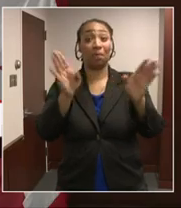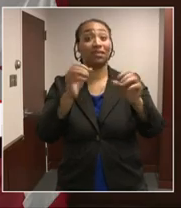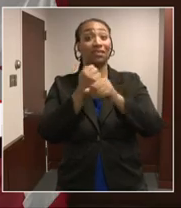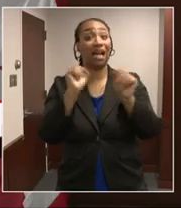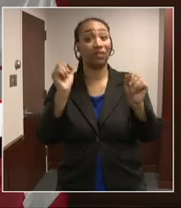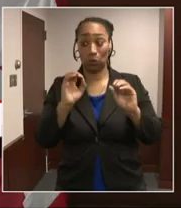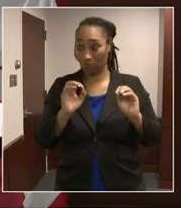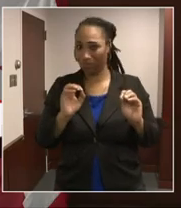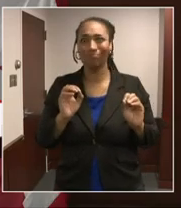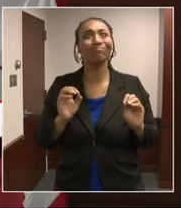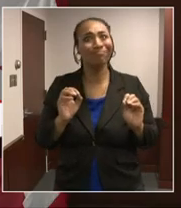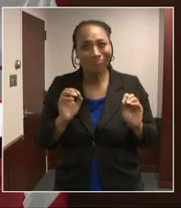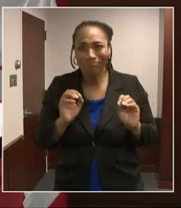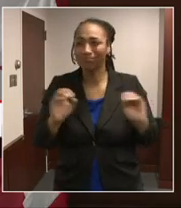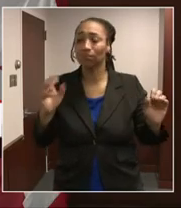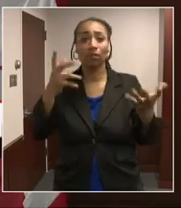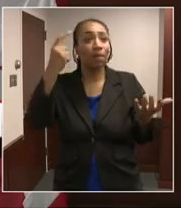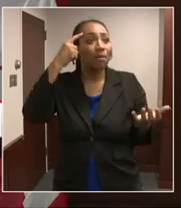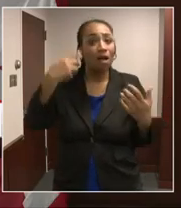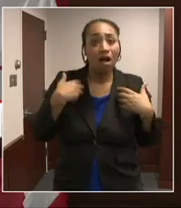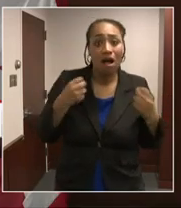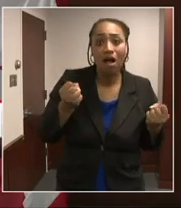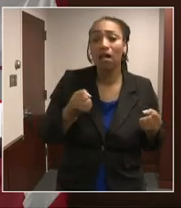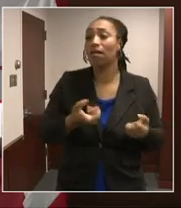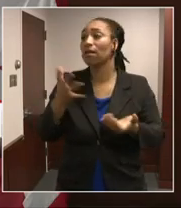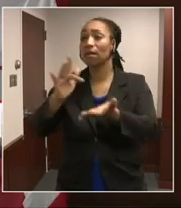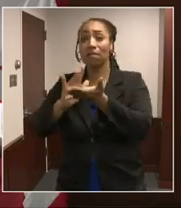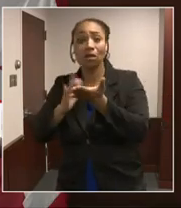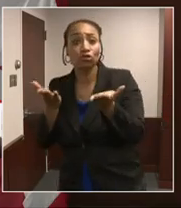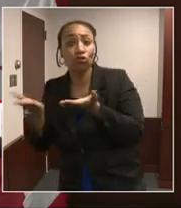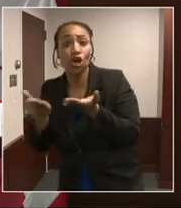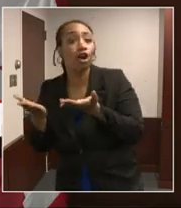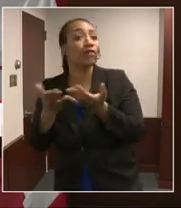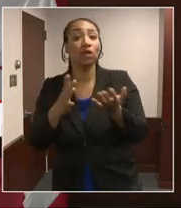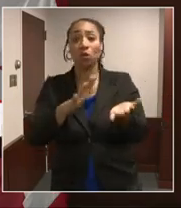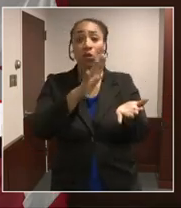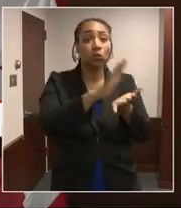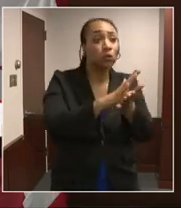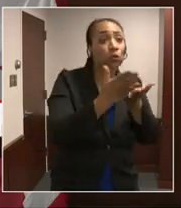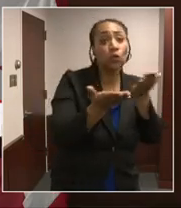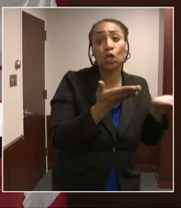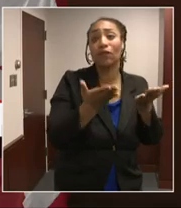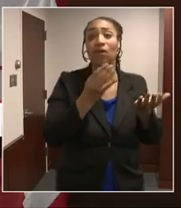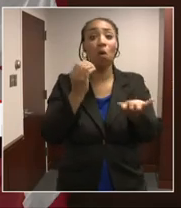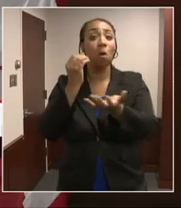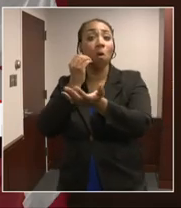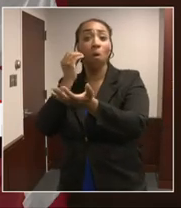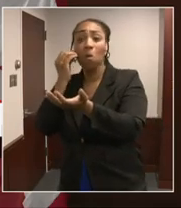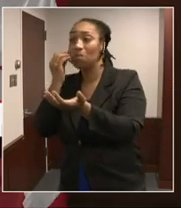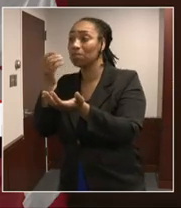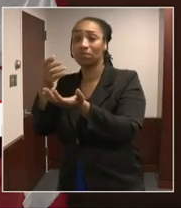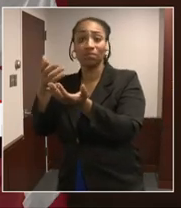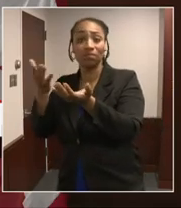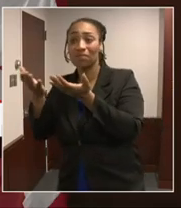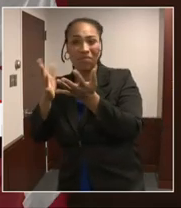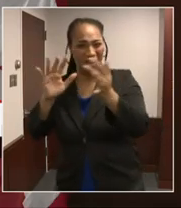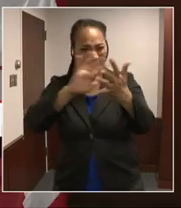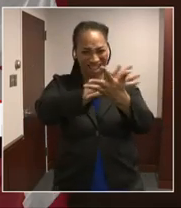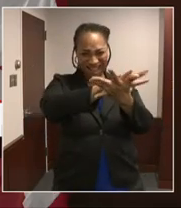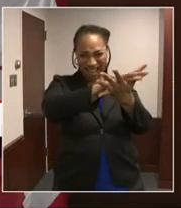services, services in schools, services in the homeless services sector related to